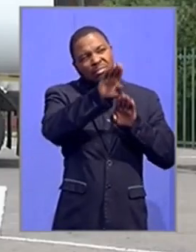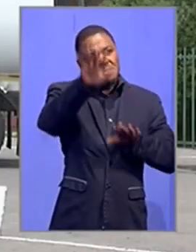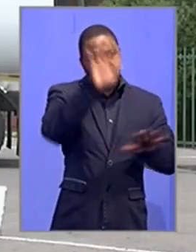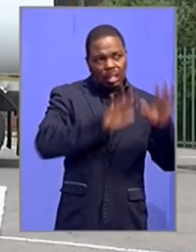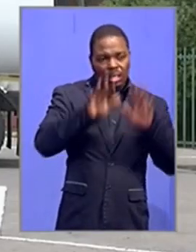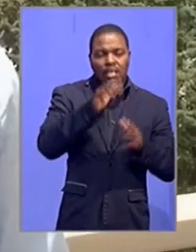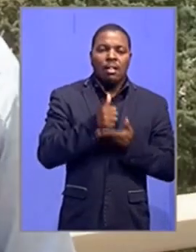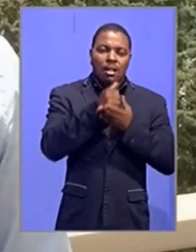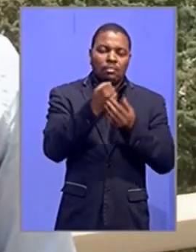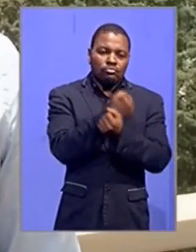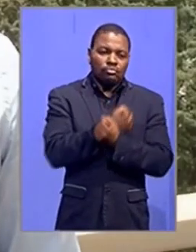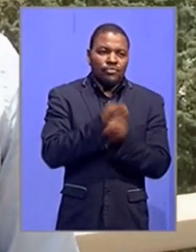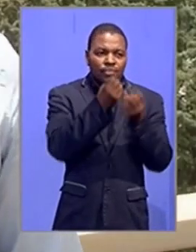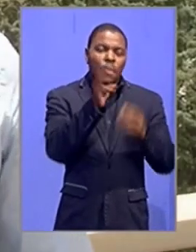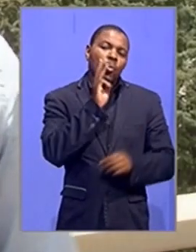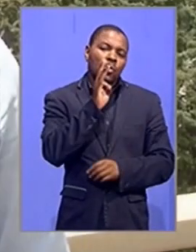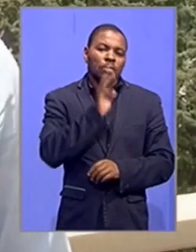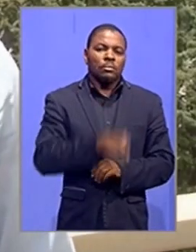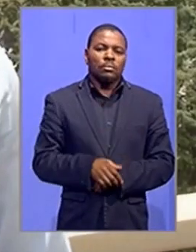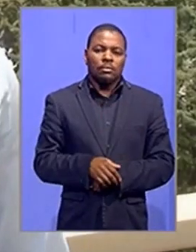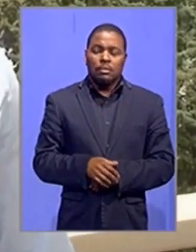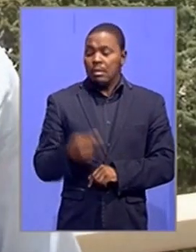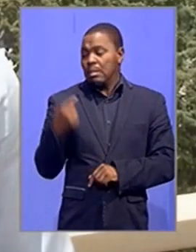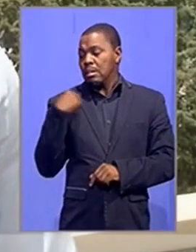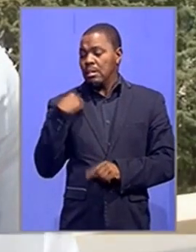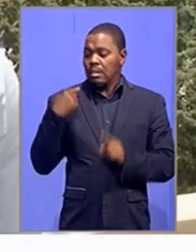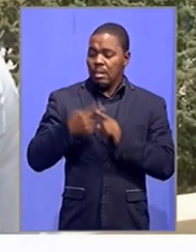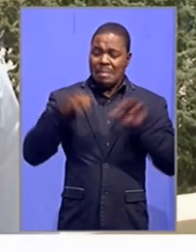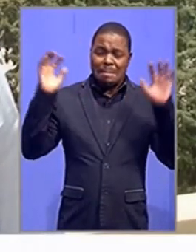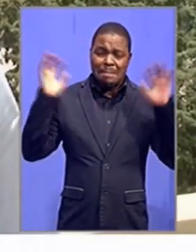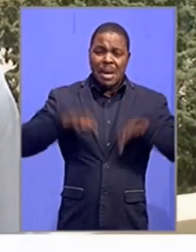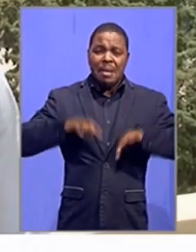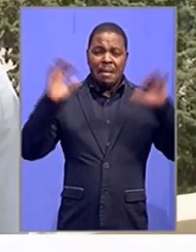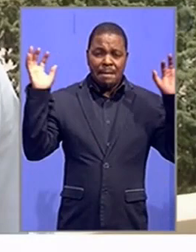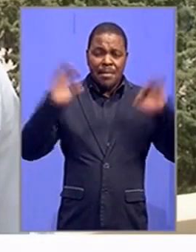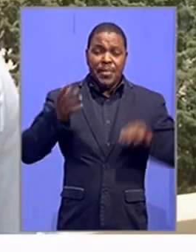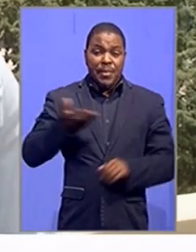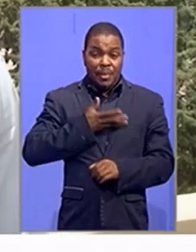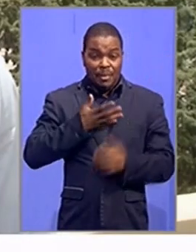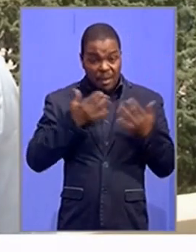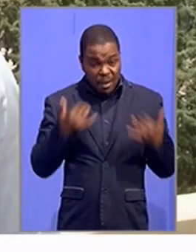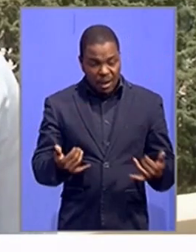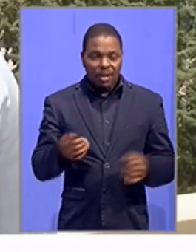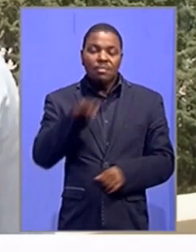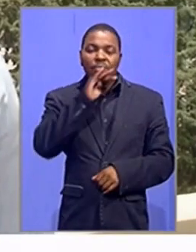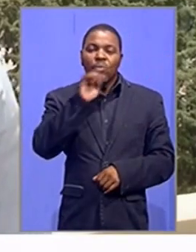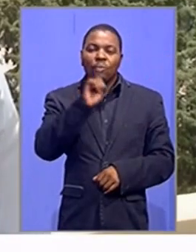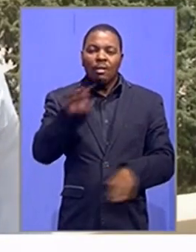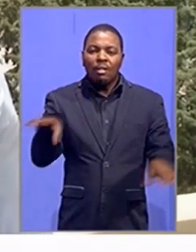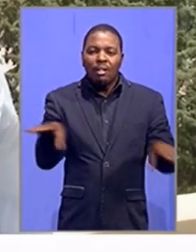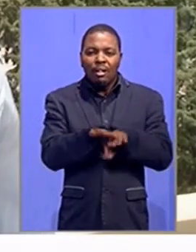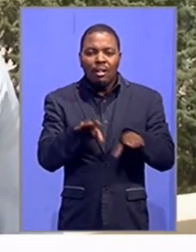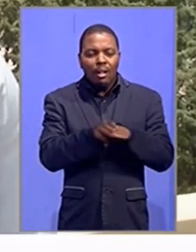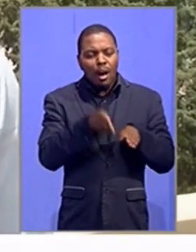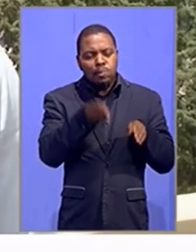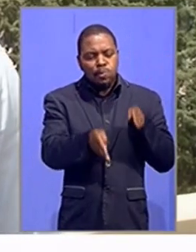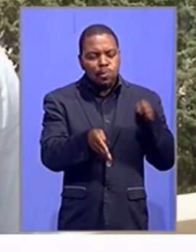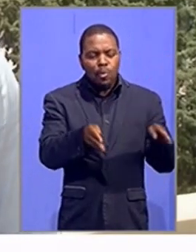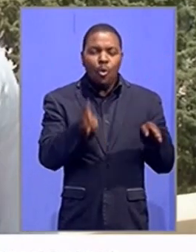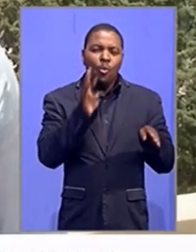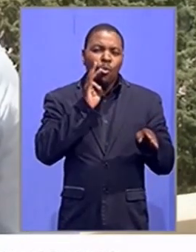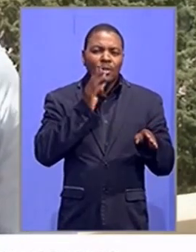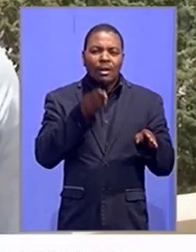amehileng. Phepetso ya pula tsena tse neleng ka sekgahla di tlisitse matlakala ana a tshwanang le